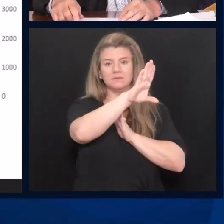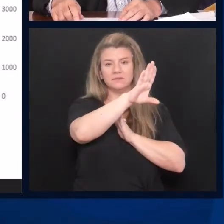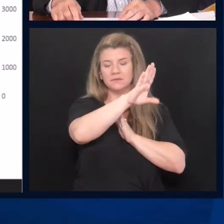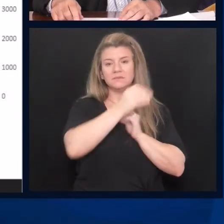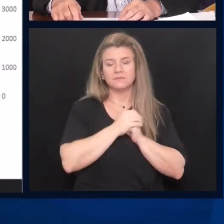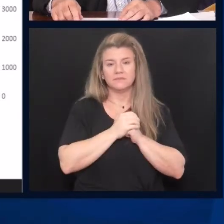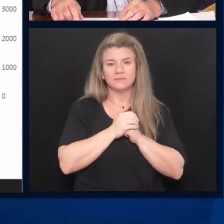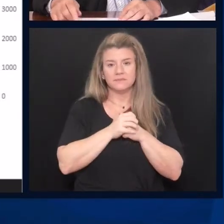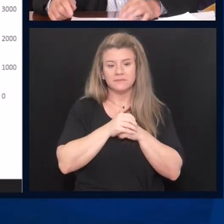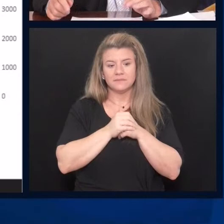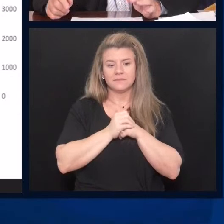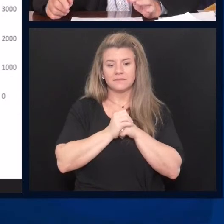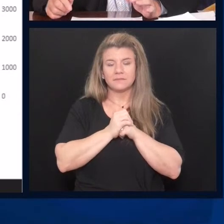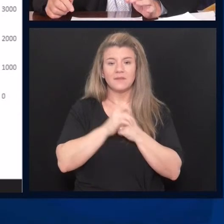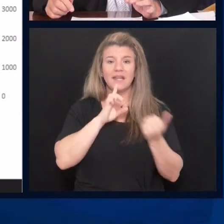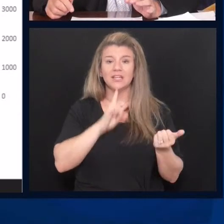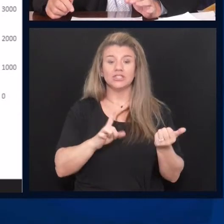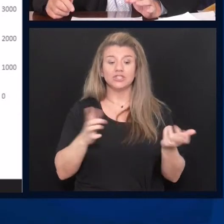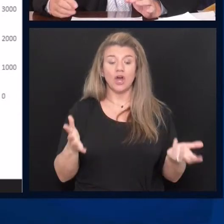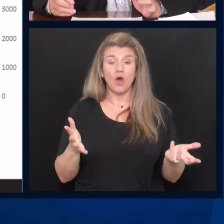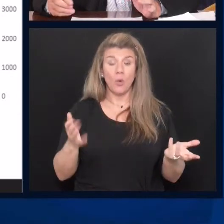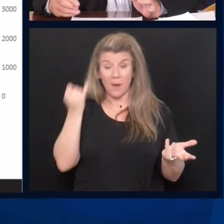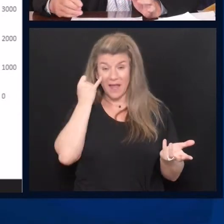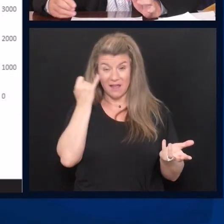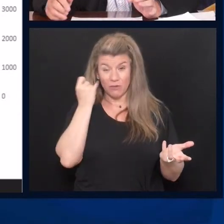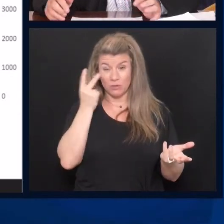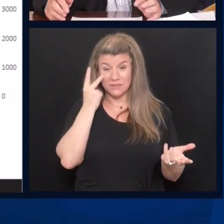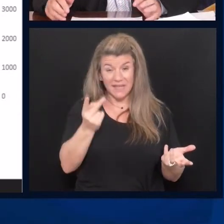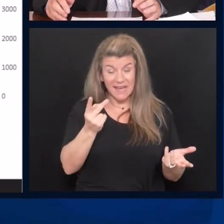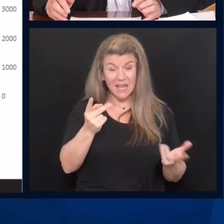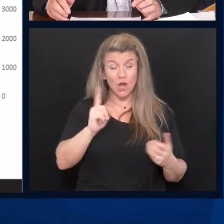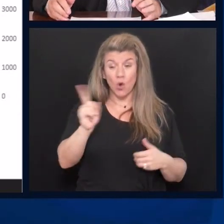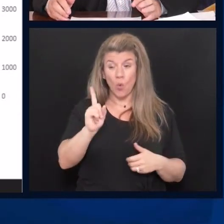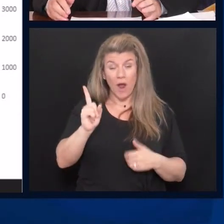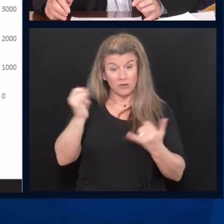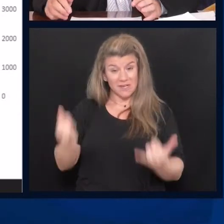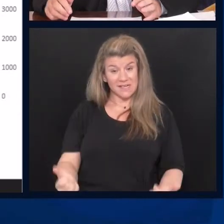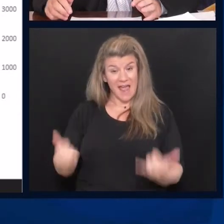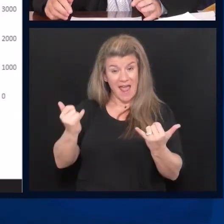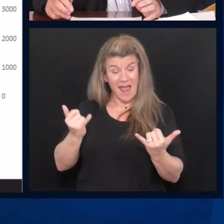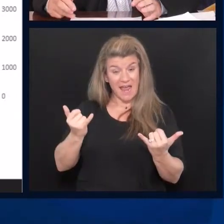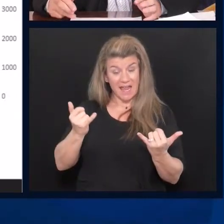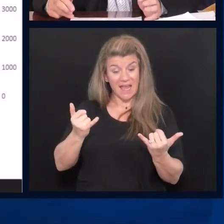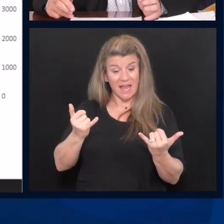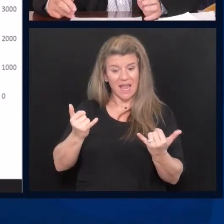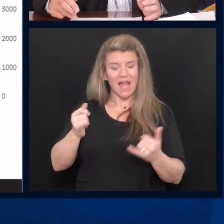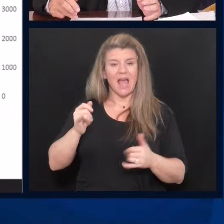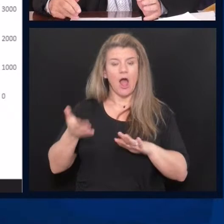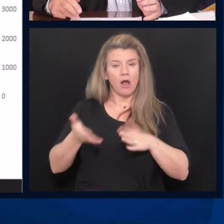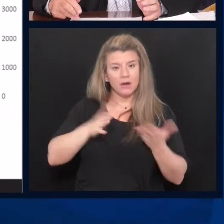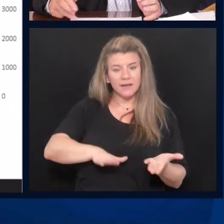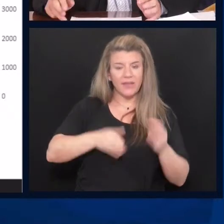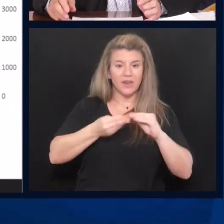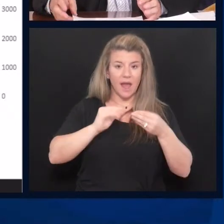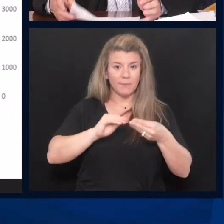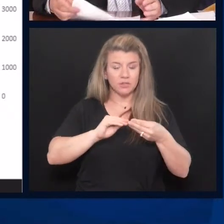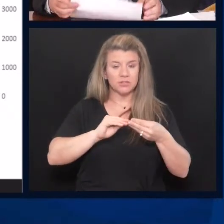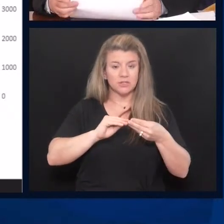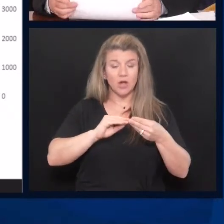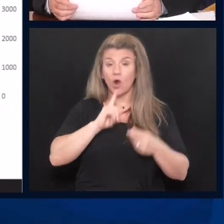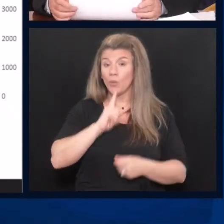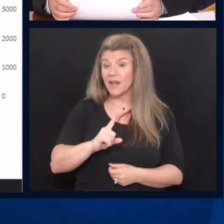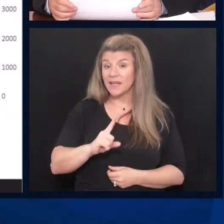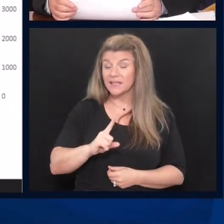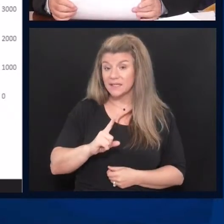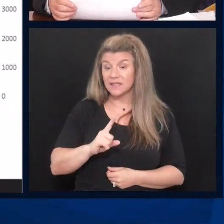And so if you'll look at where we are today, our death rates are really